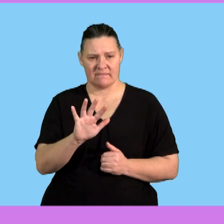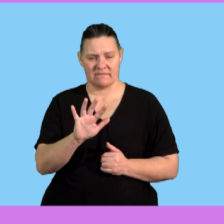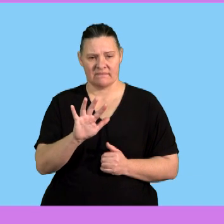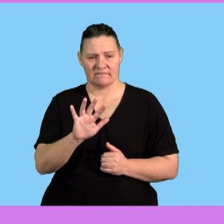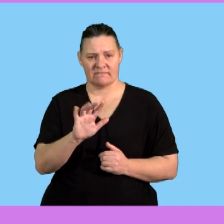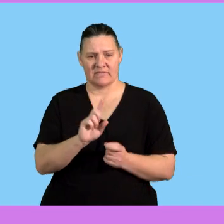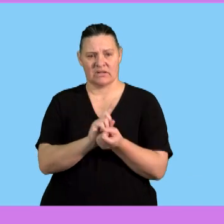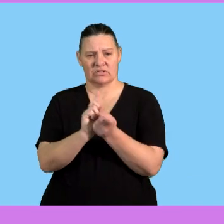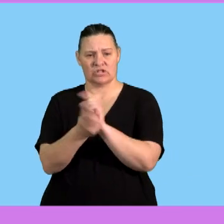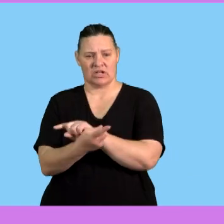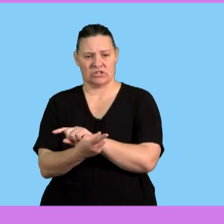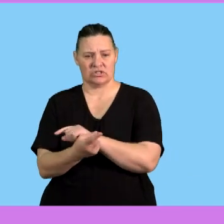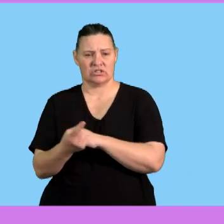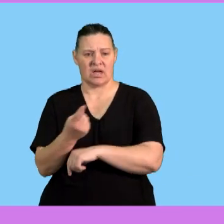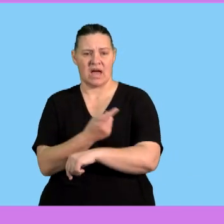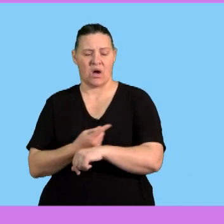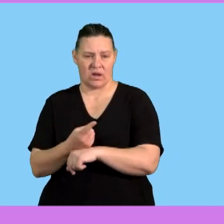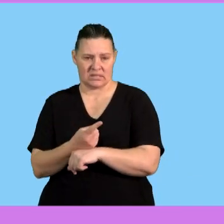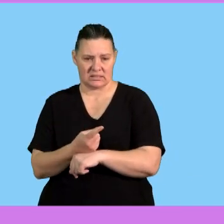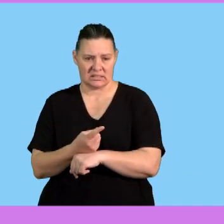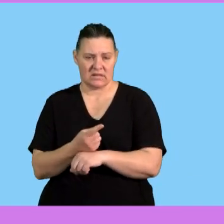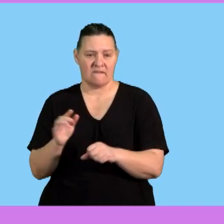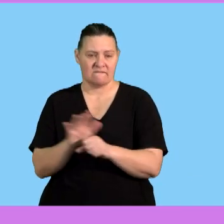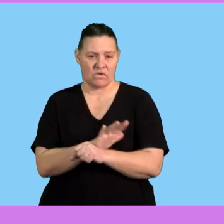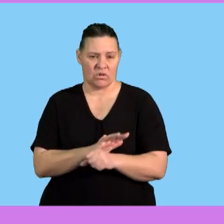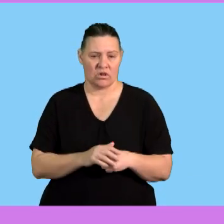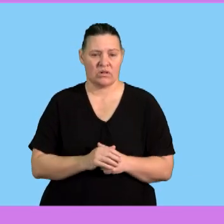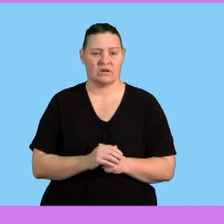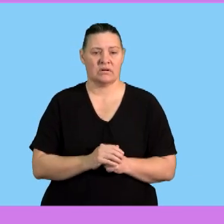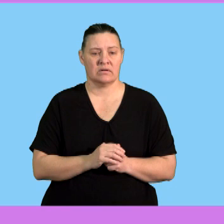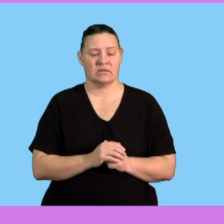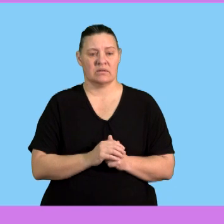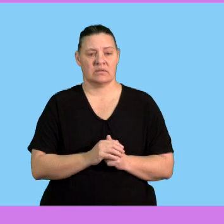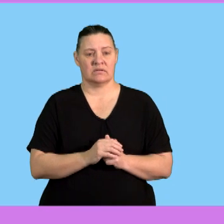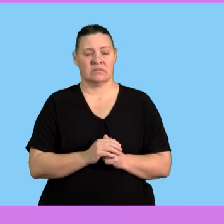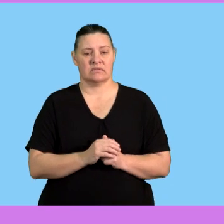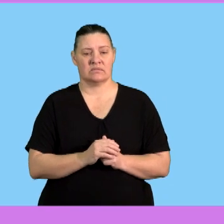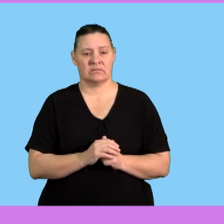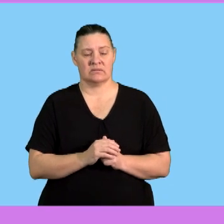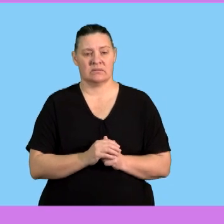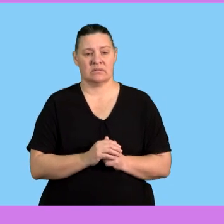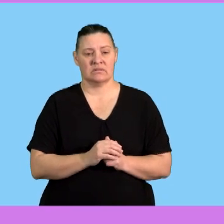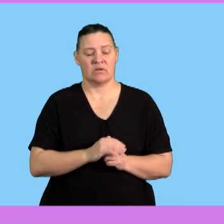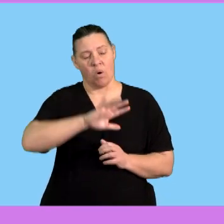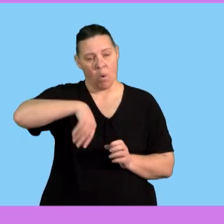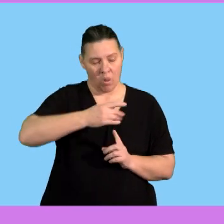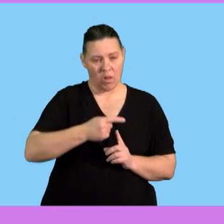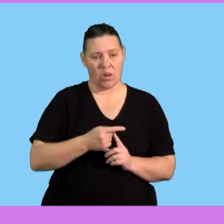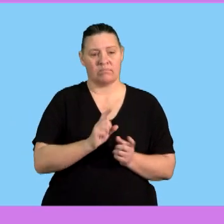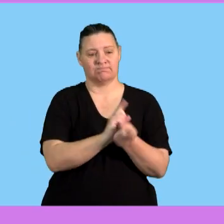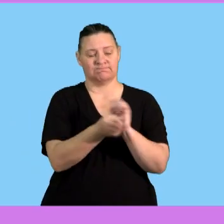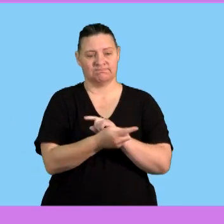to hours so that we have hours as a whole. Then we convert that value in hours, all of it to